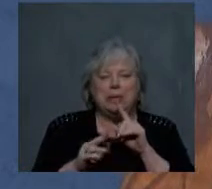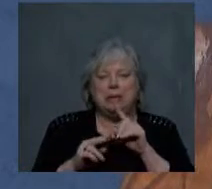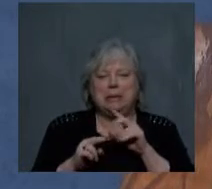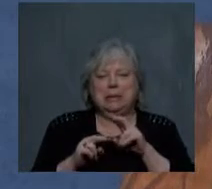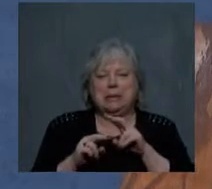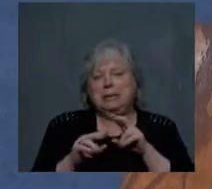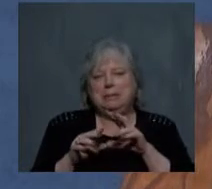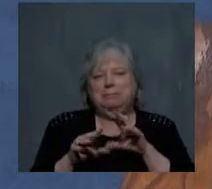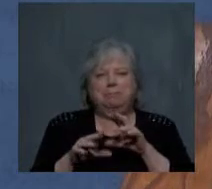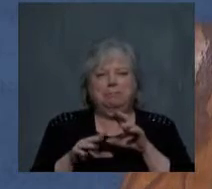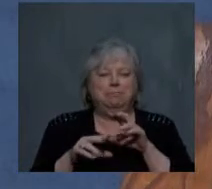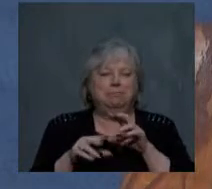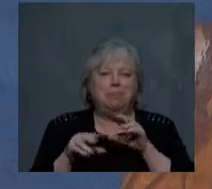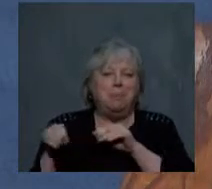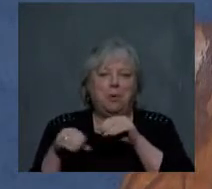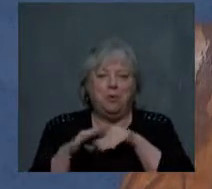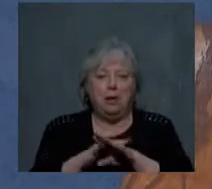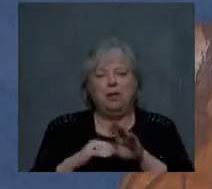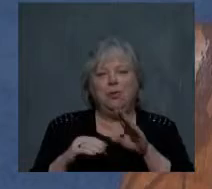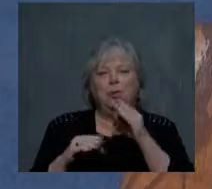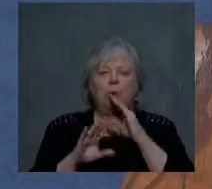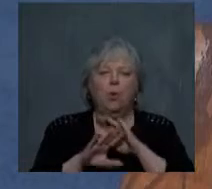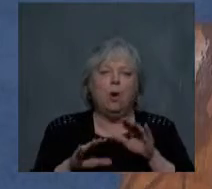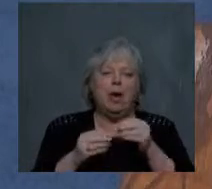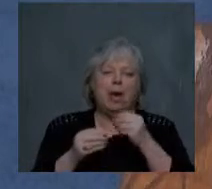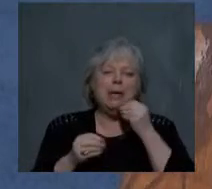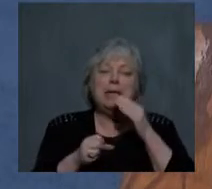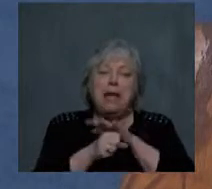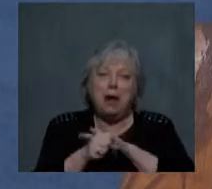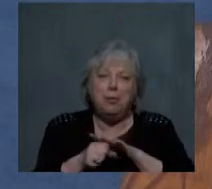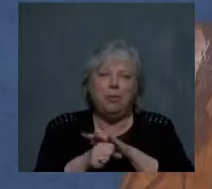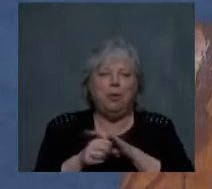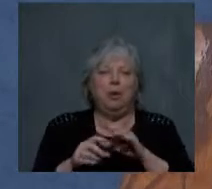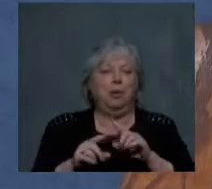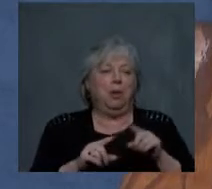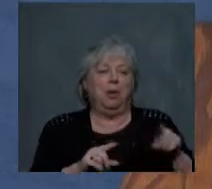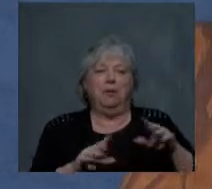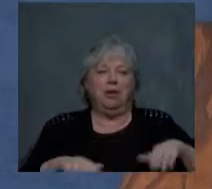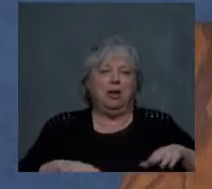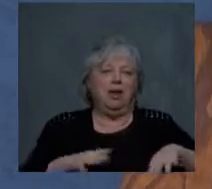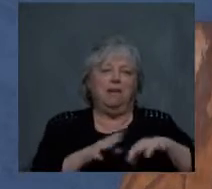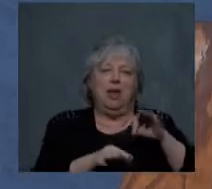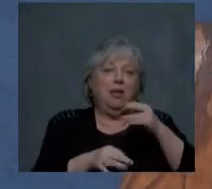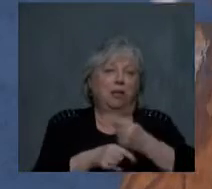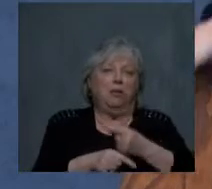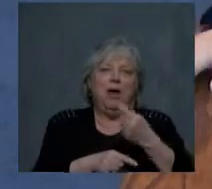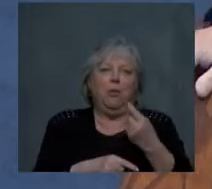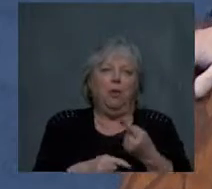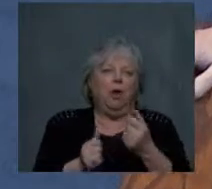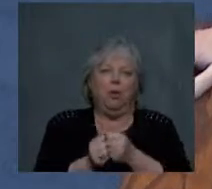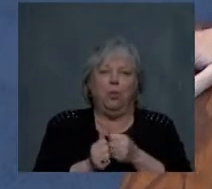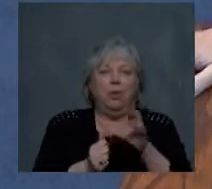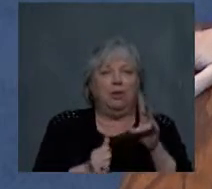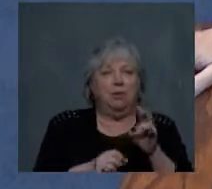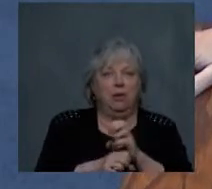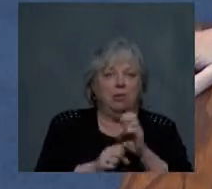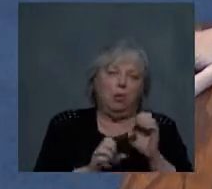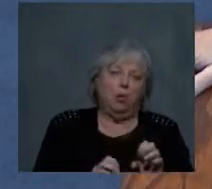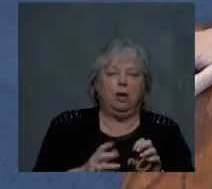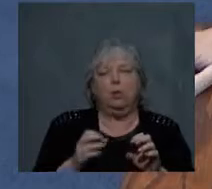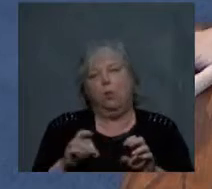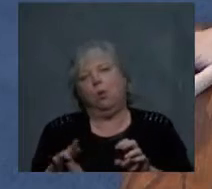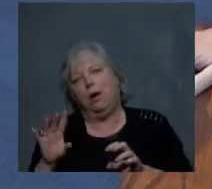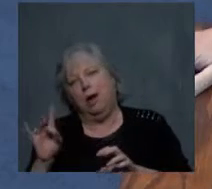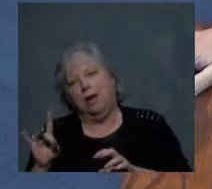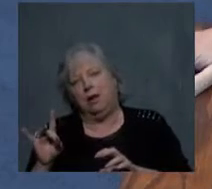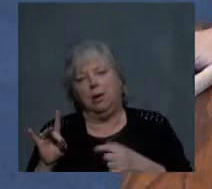They just haven't found the right one that has 7 employees. We're saying 8's fine with us. We need a